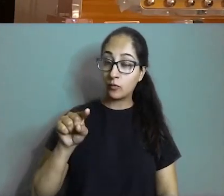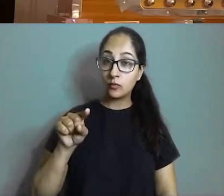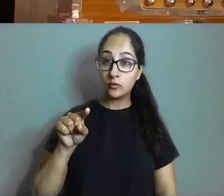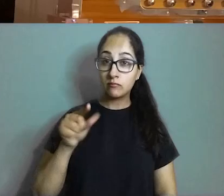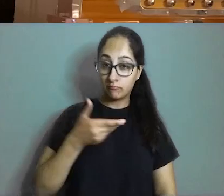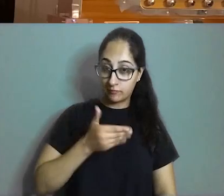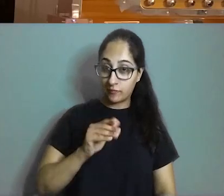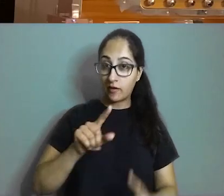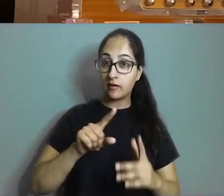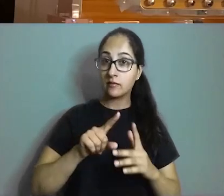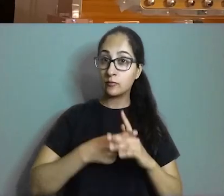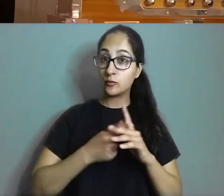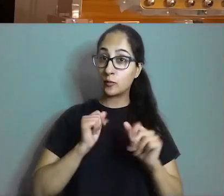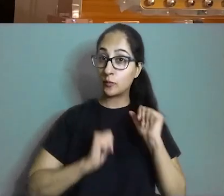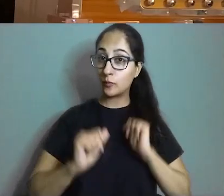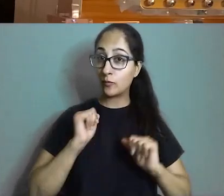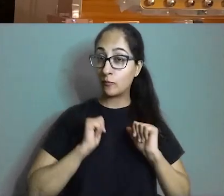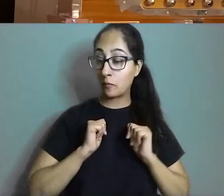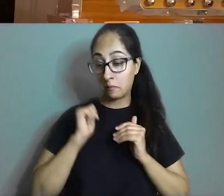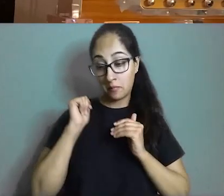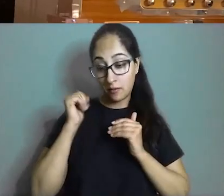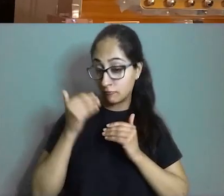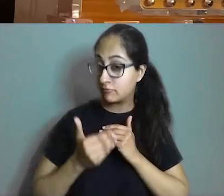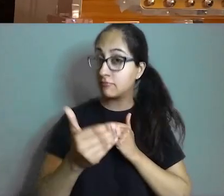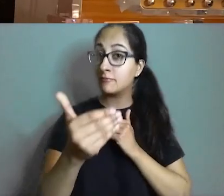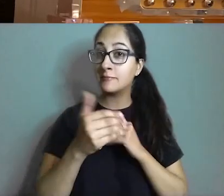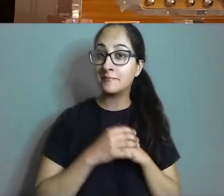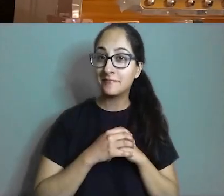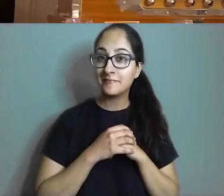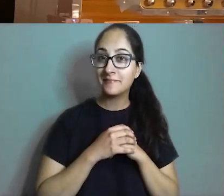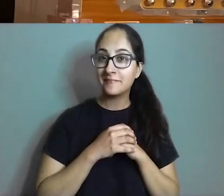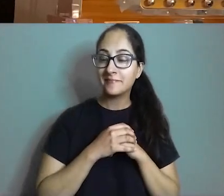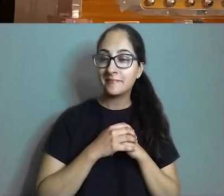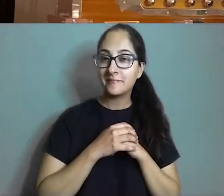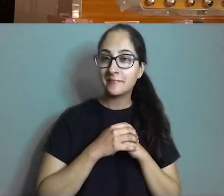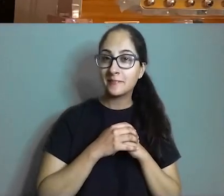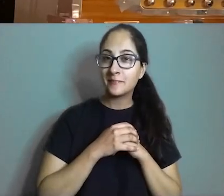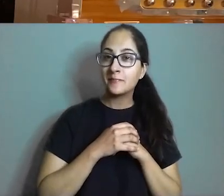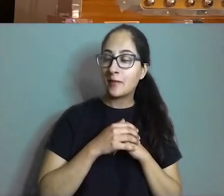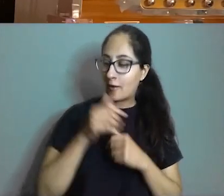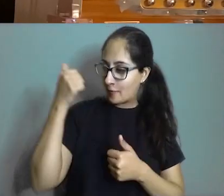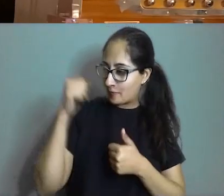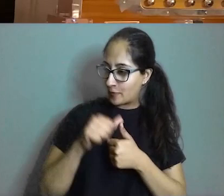The Mukisab called me and said, do you want to start? Do you want to perform